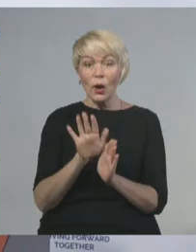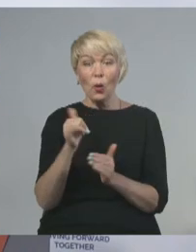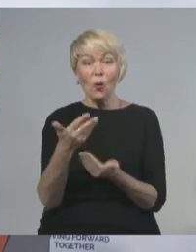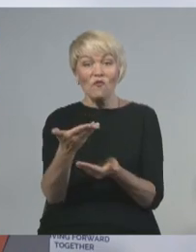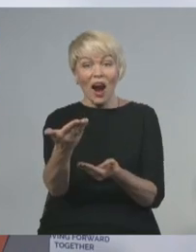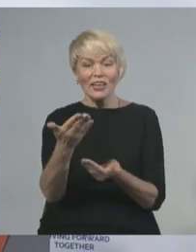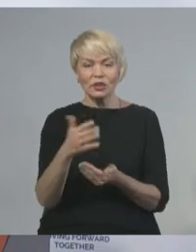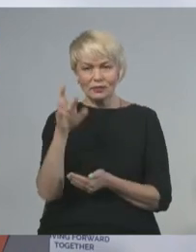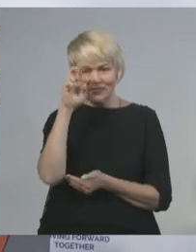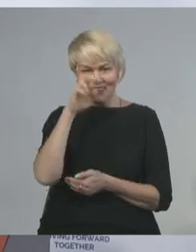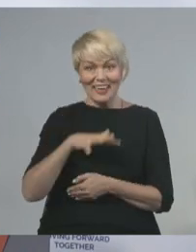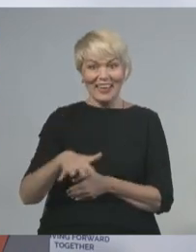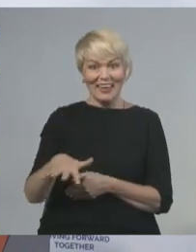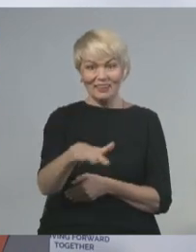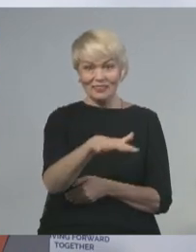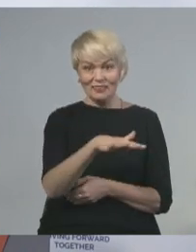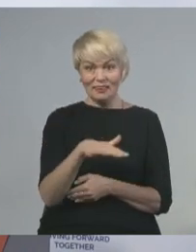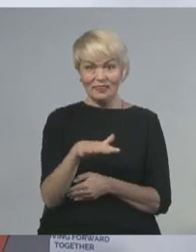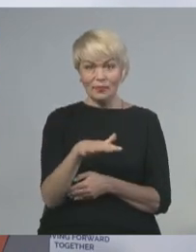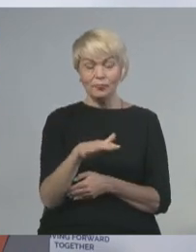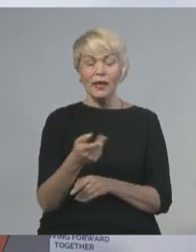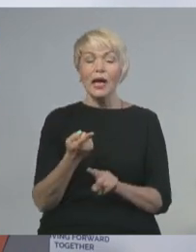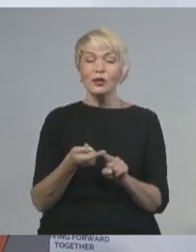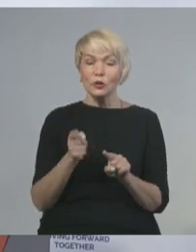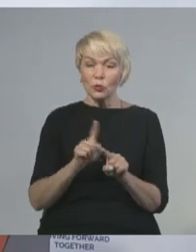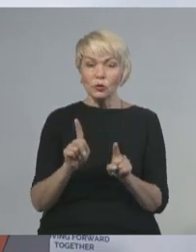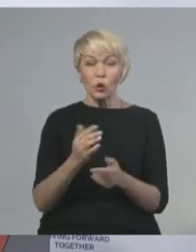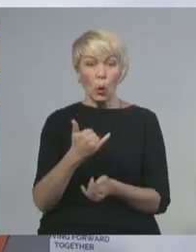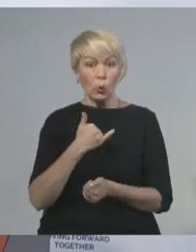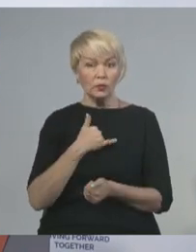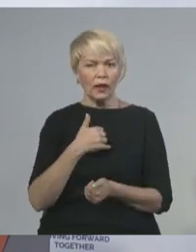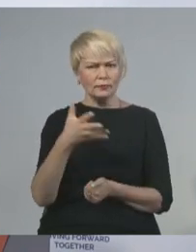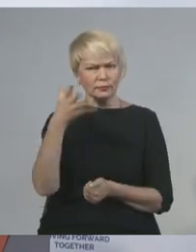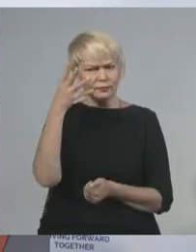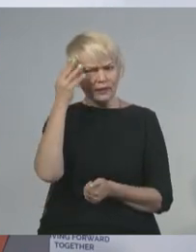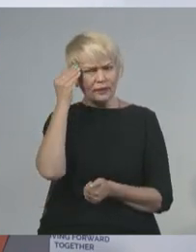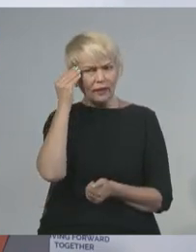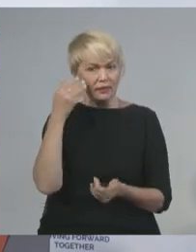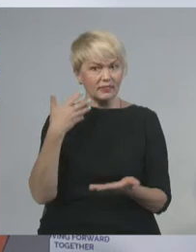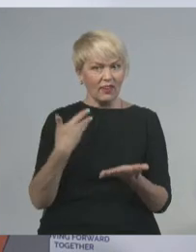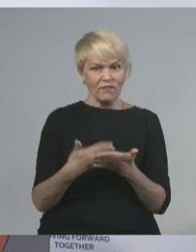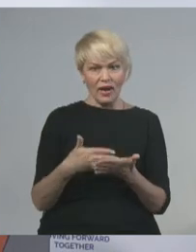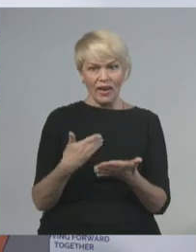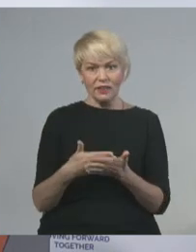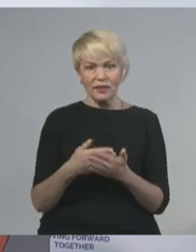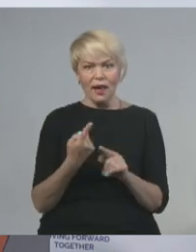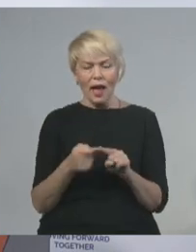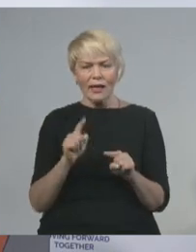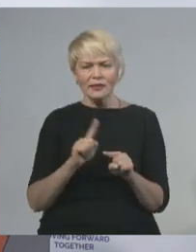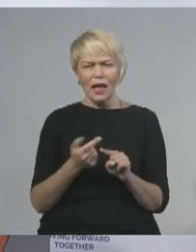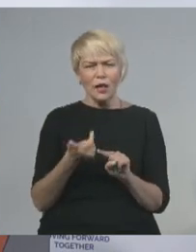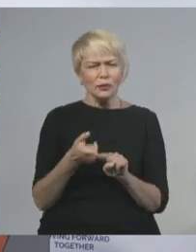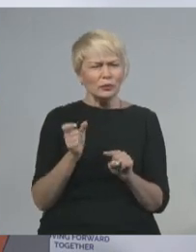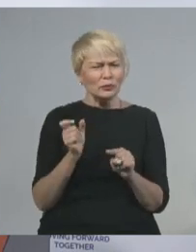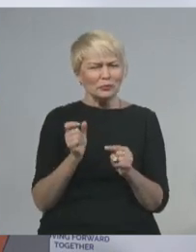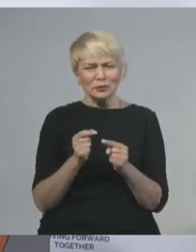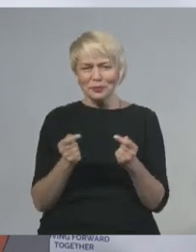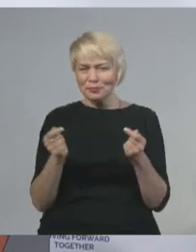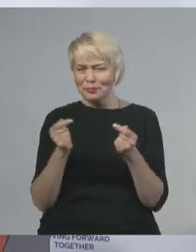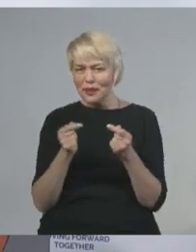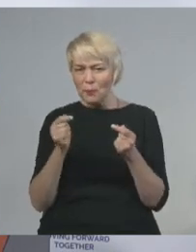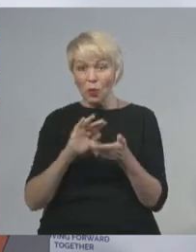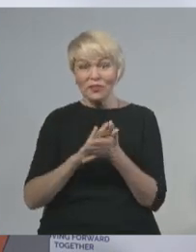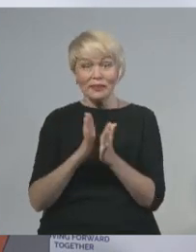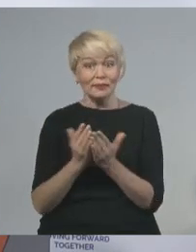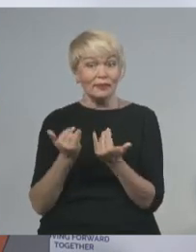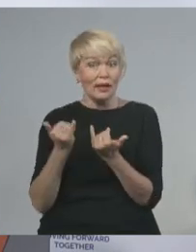because it's very you know there is a an impression in ukraine it is kind of a very typical ukrainian situation where well i have a suspicion